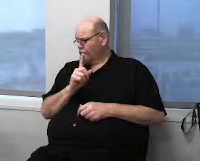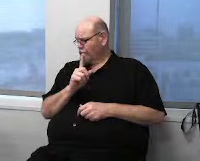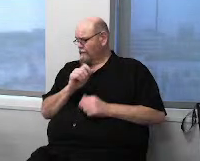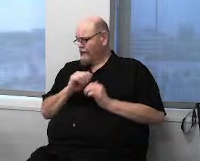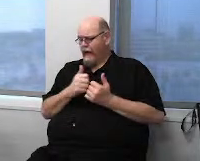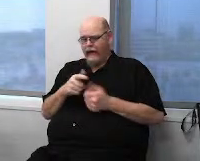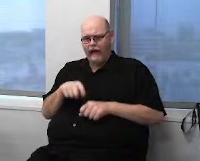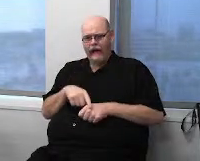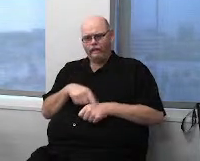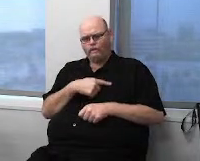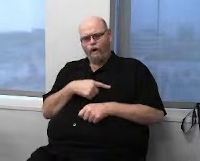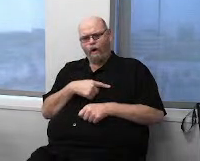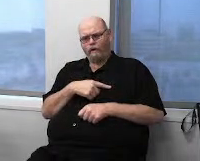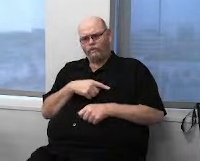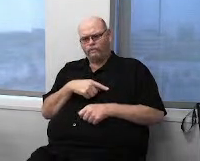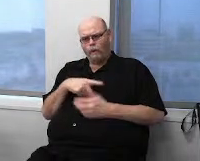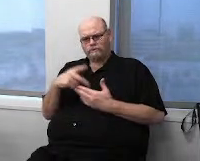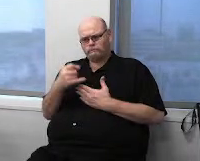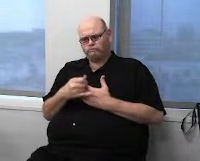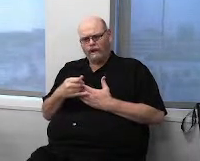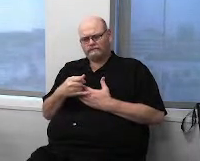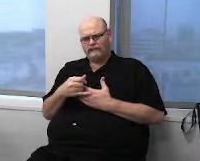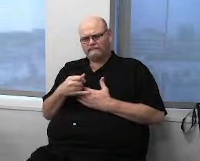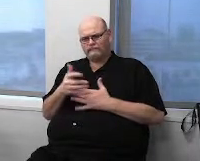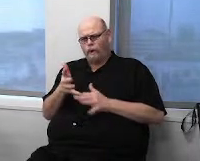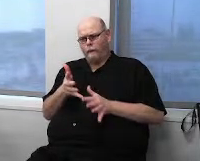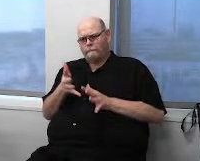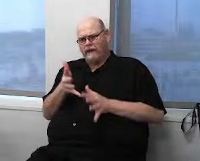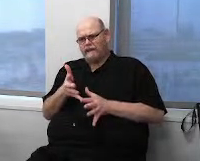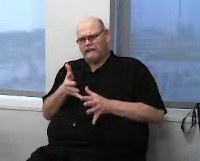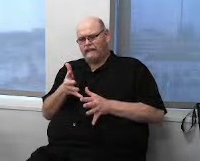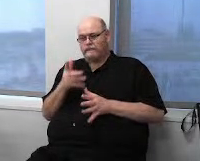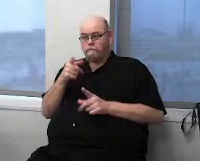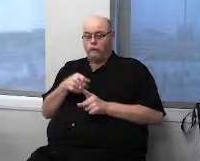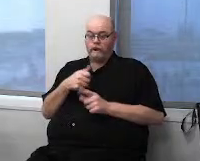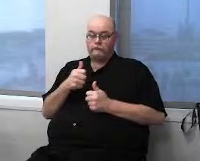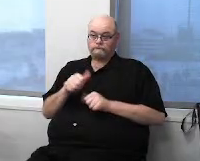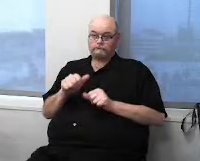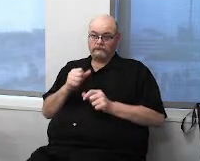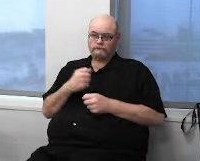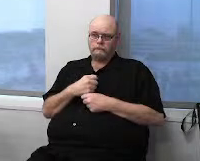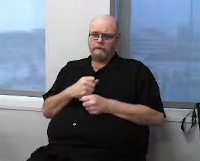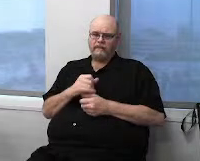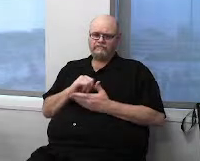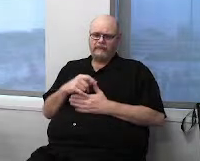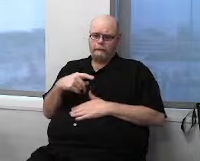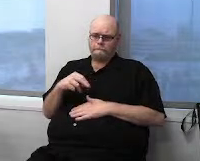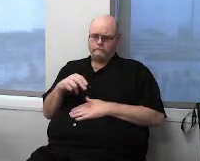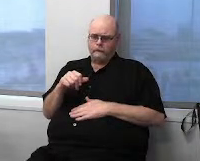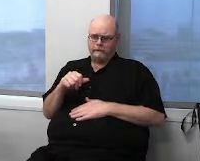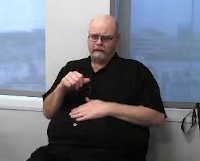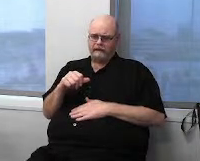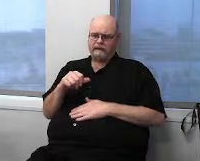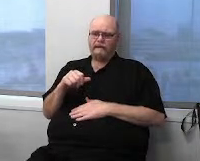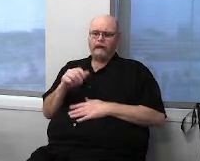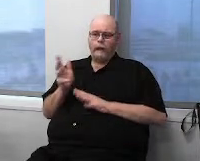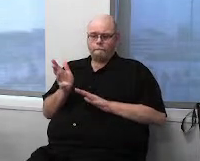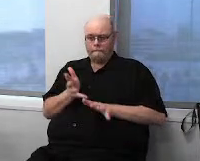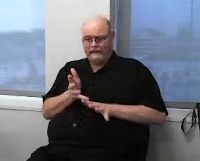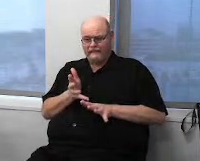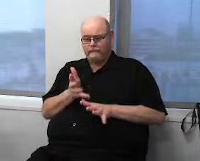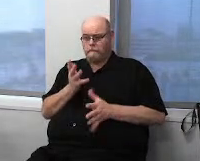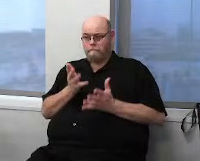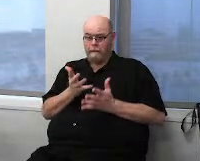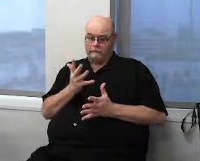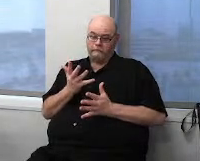is for how long these projects have been abandoned. The point that I was trying to make was that if PREPA abandoned them,